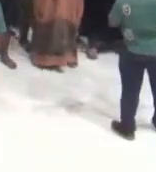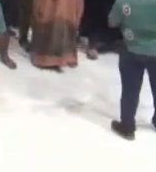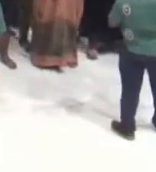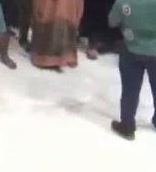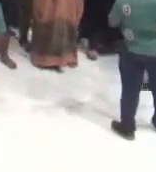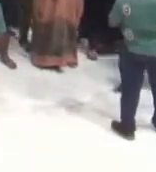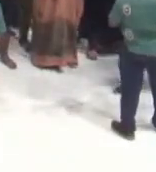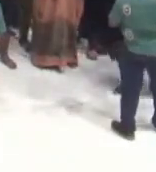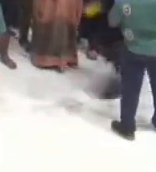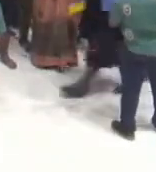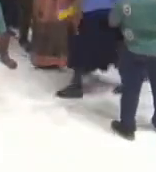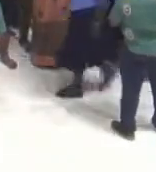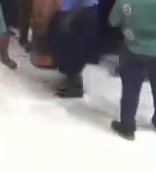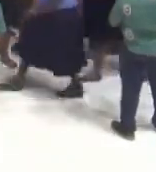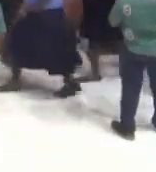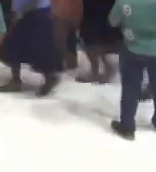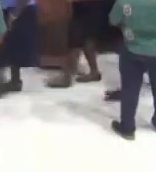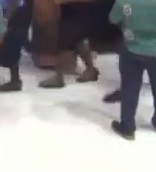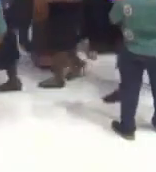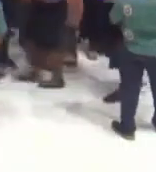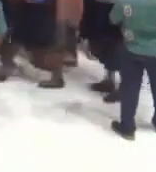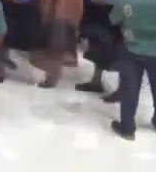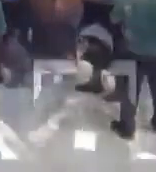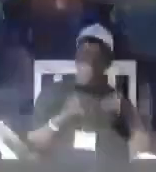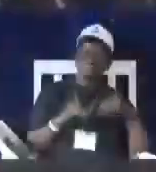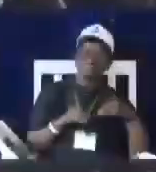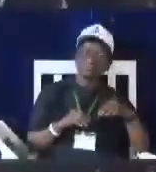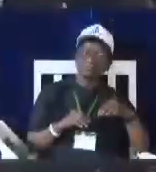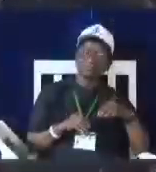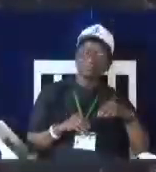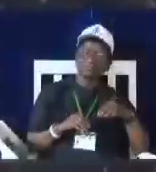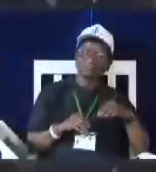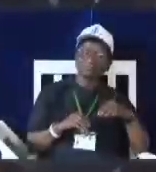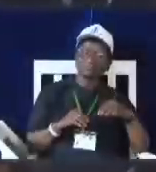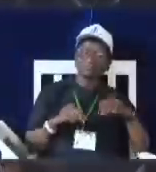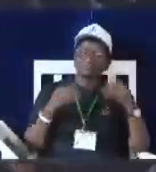15. Now, if you are still coming, keep coming.